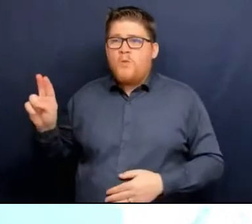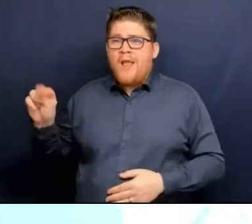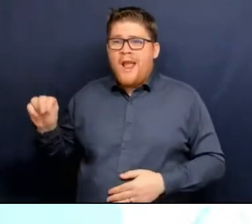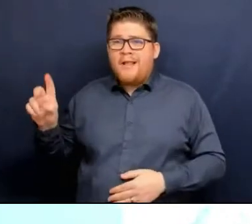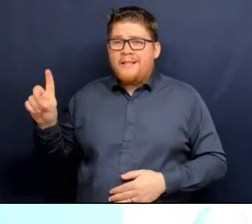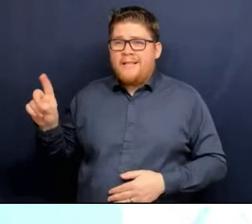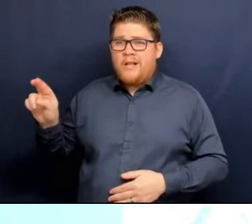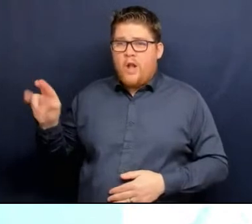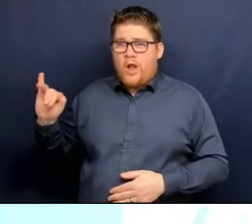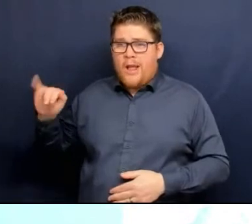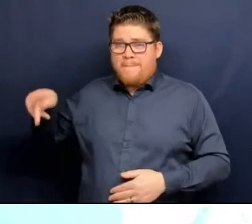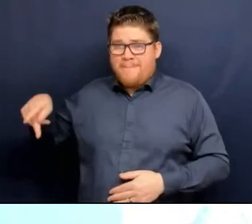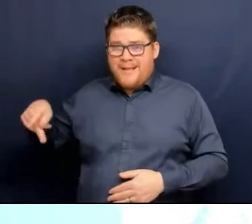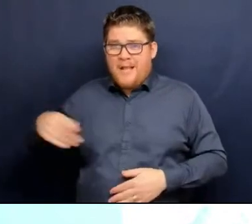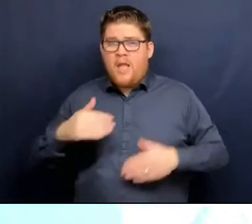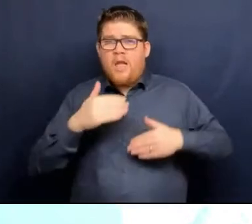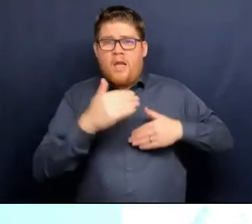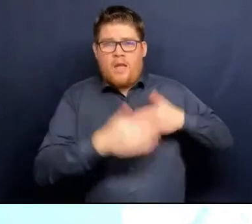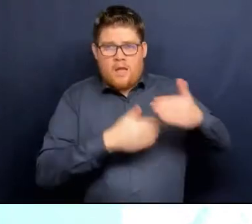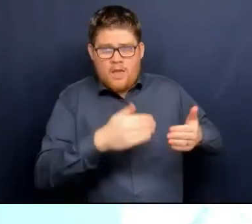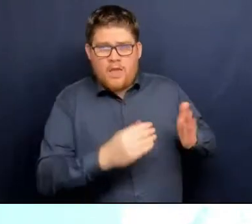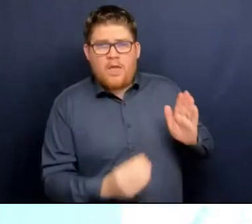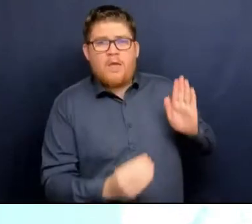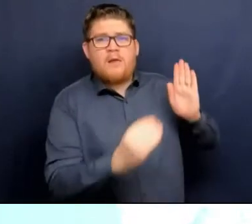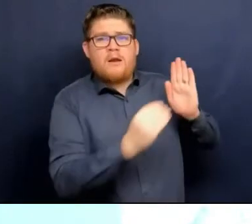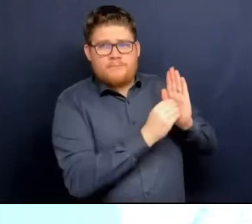the government to begin to